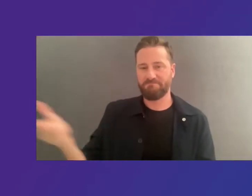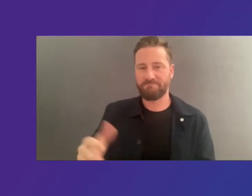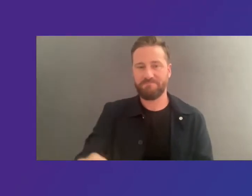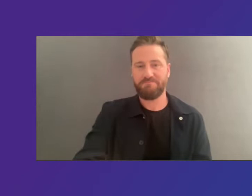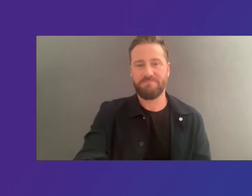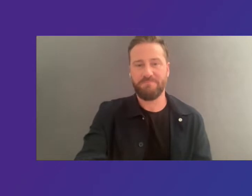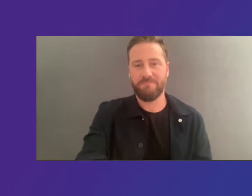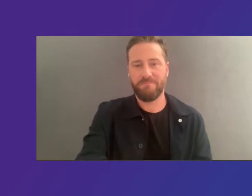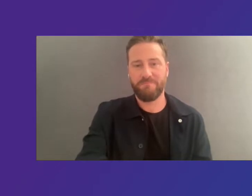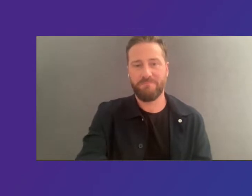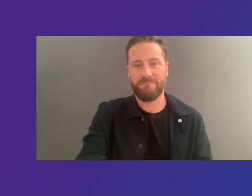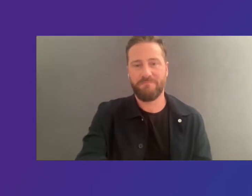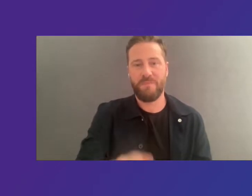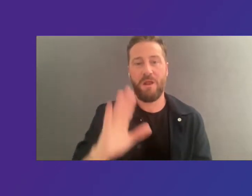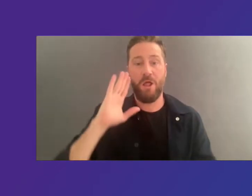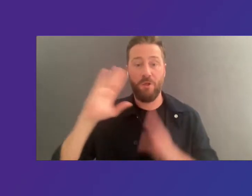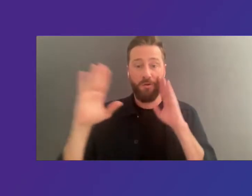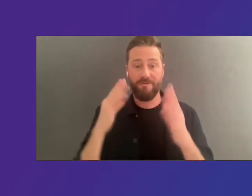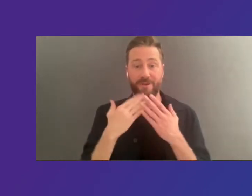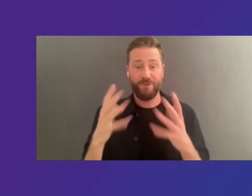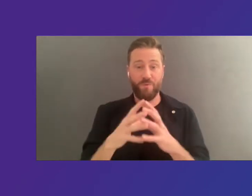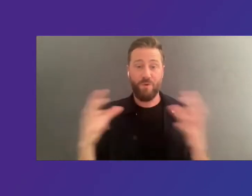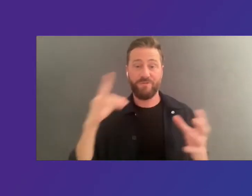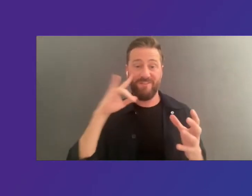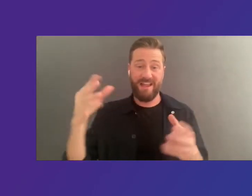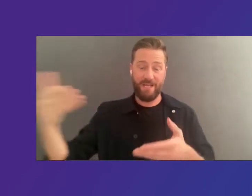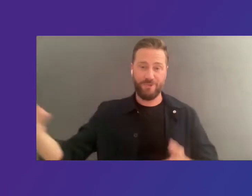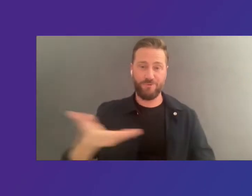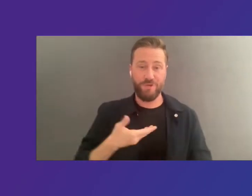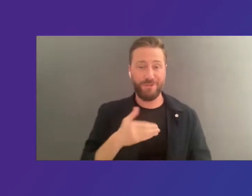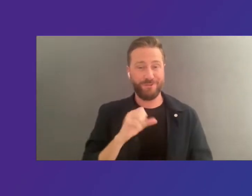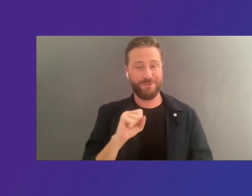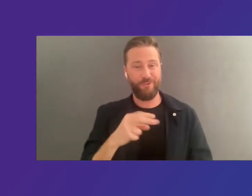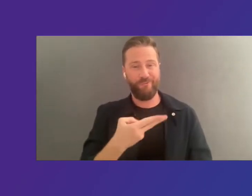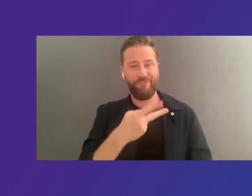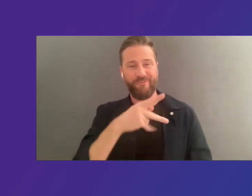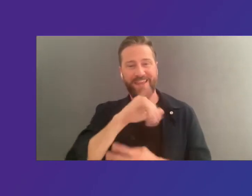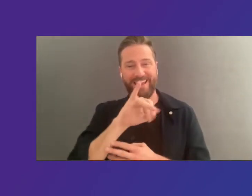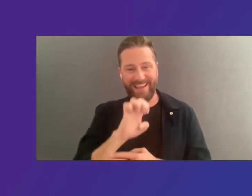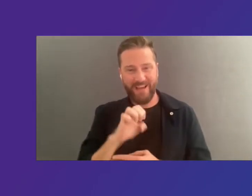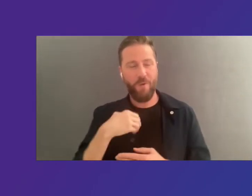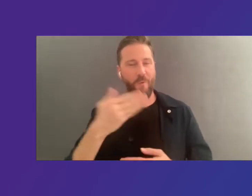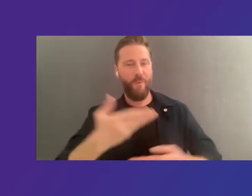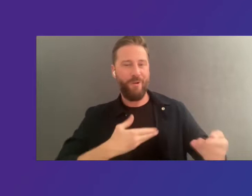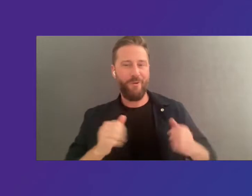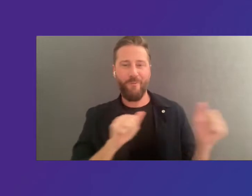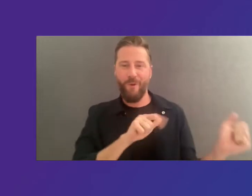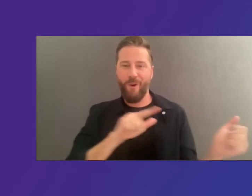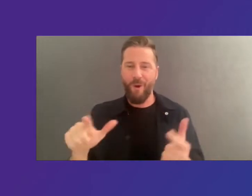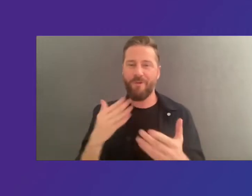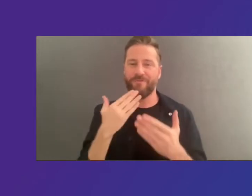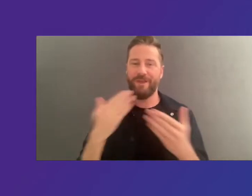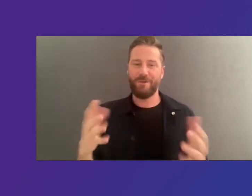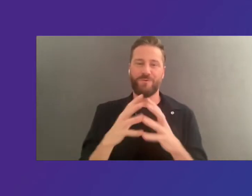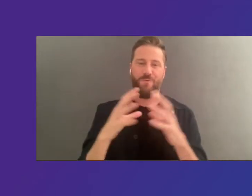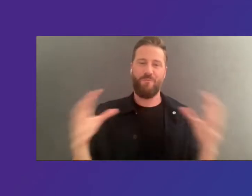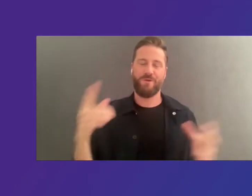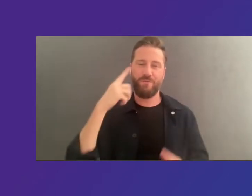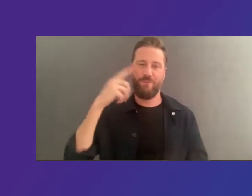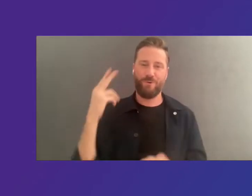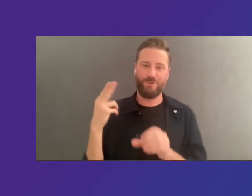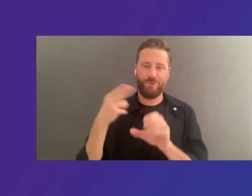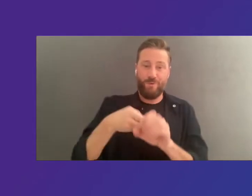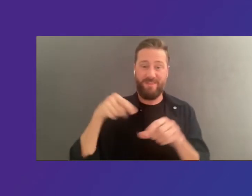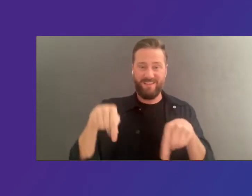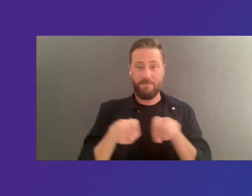Hello, thank you so much for that introduction, Sophie. Welcome, everyone. Thank you so much for joining this